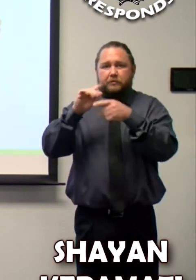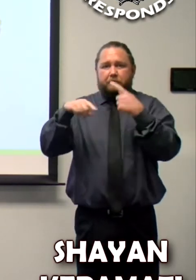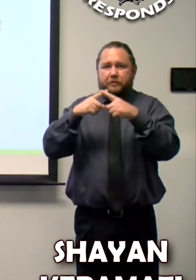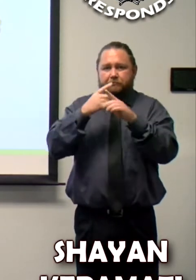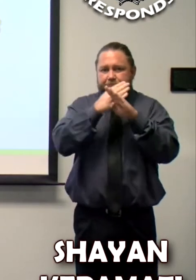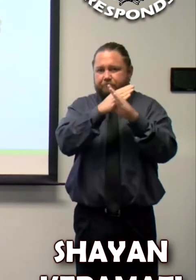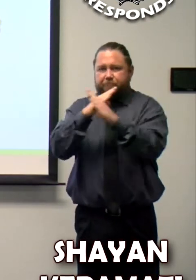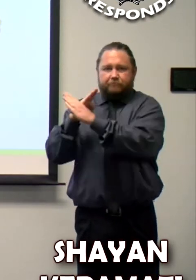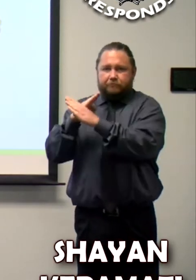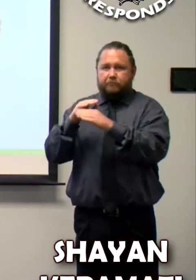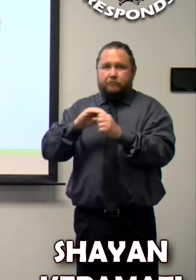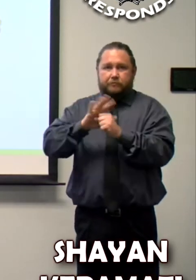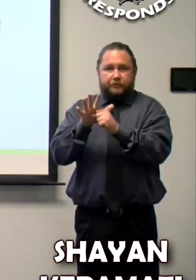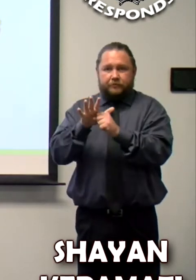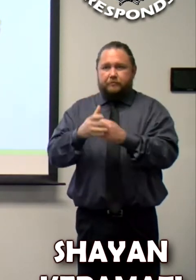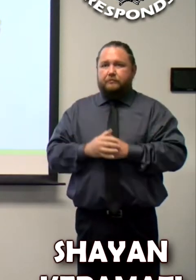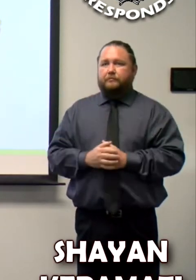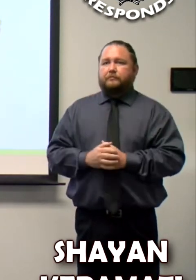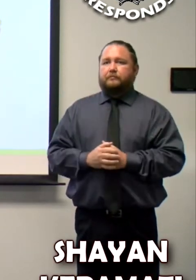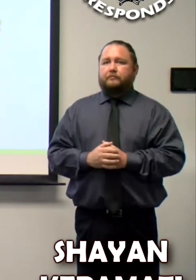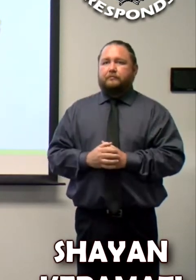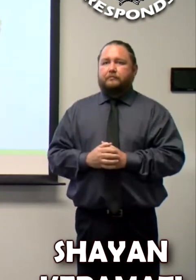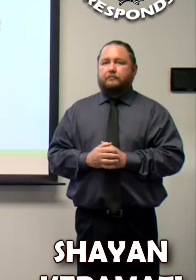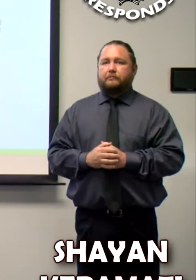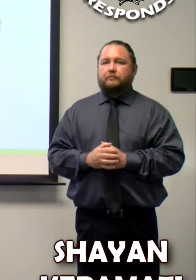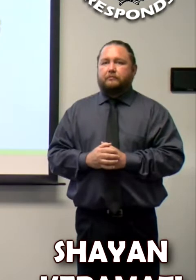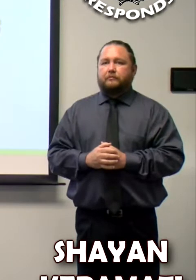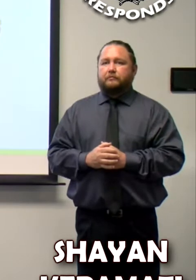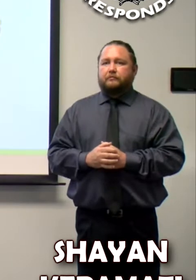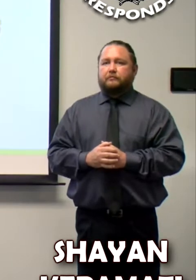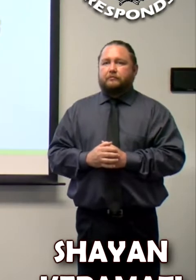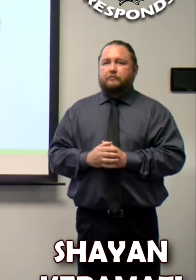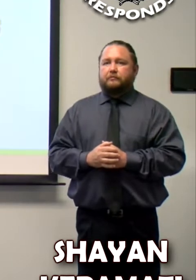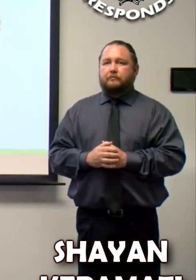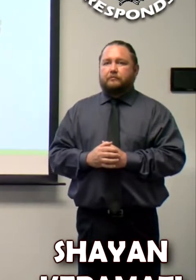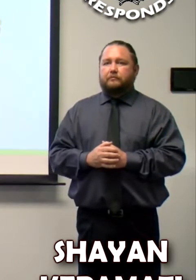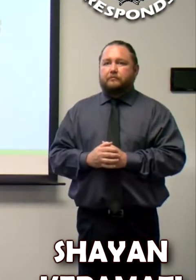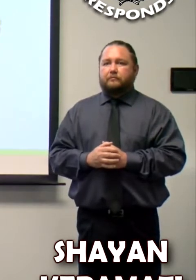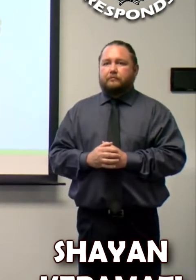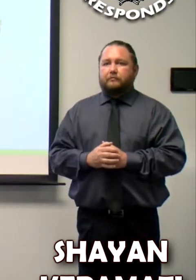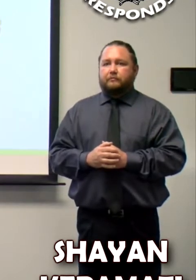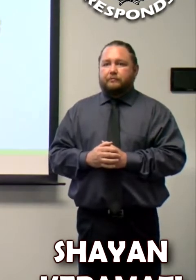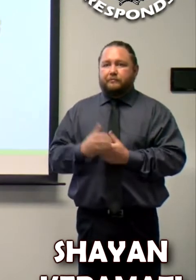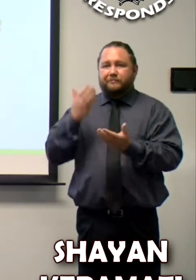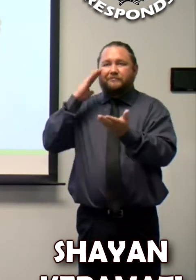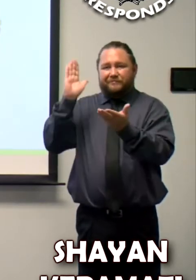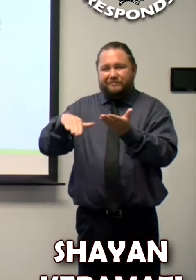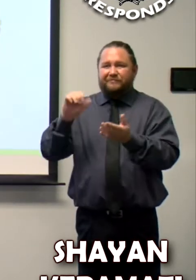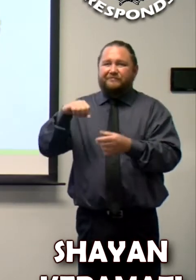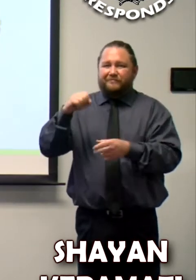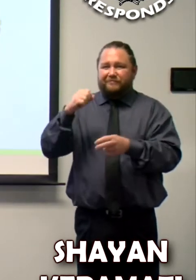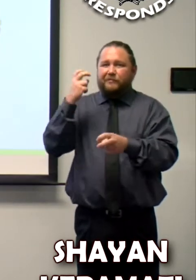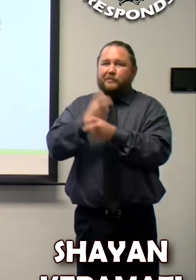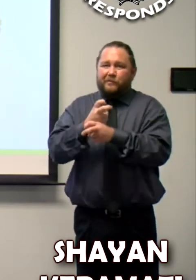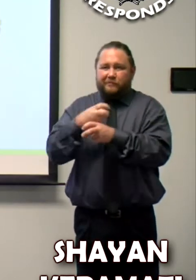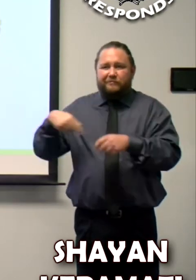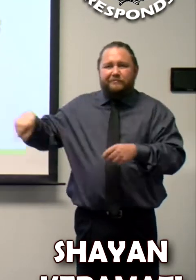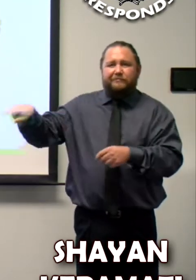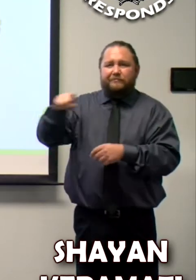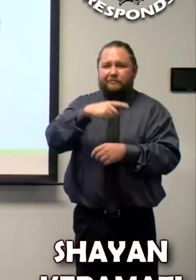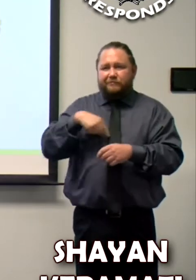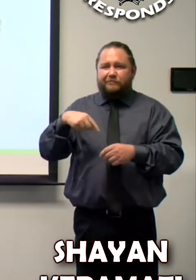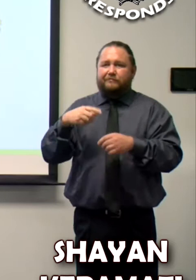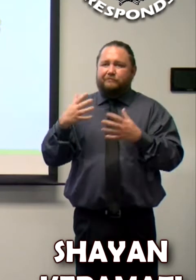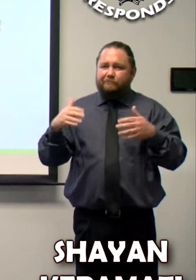this has been difficult for you, for all of us. It often gets frustrating and a